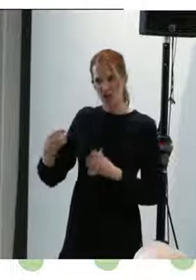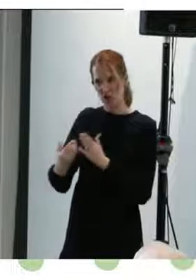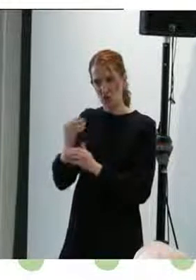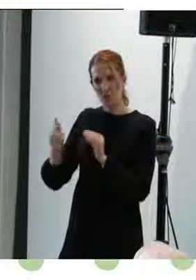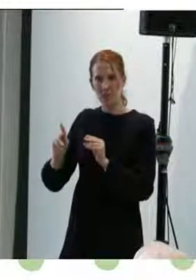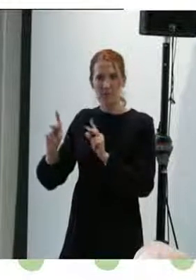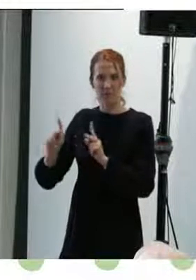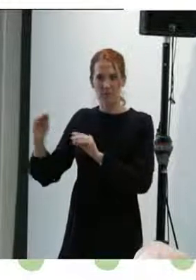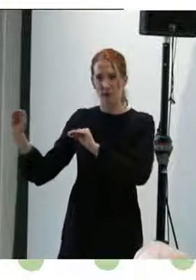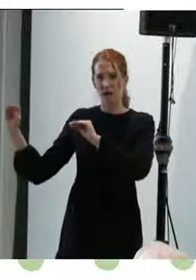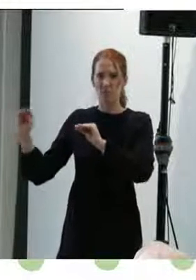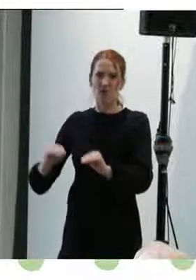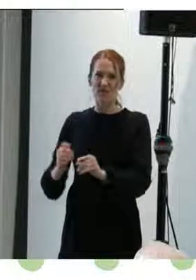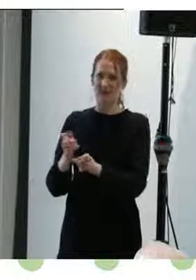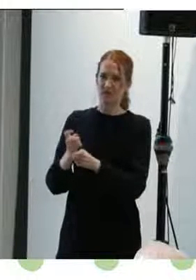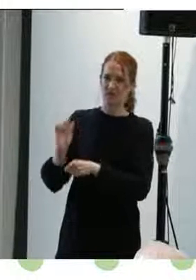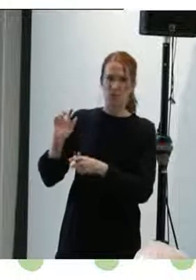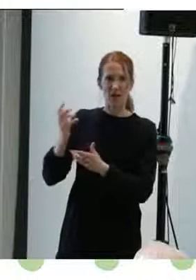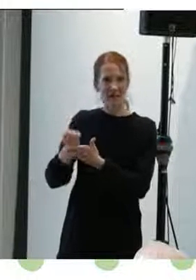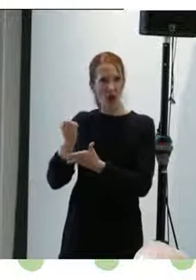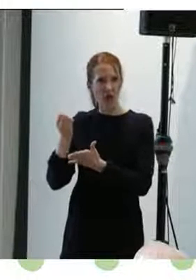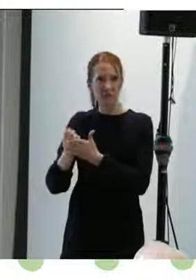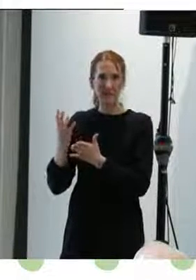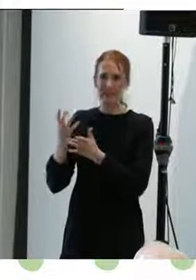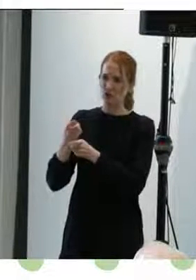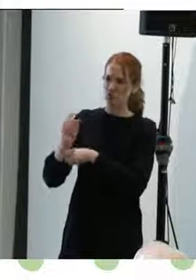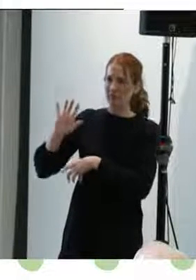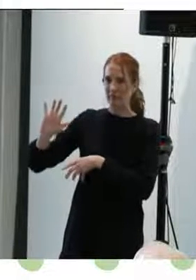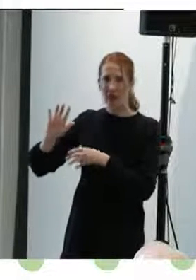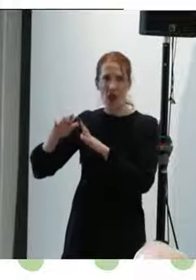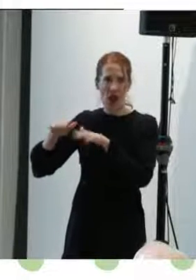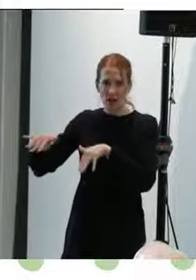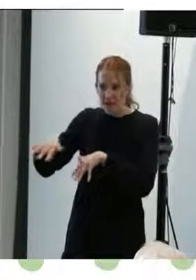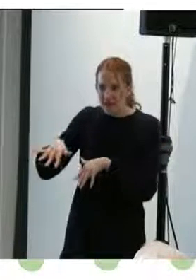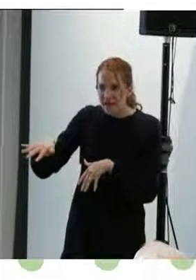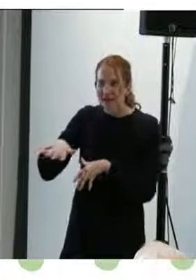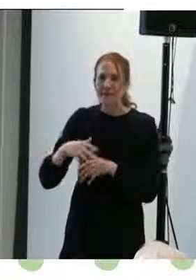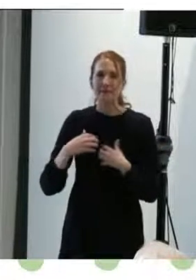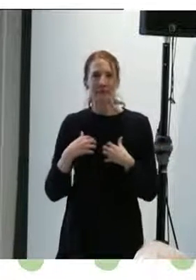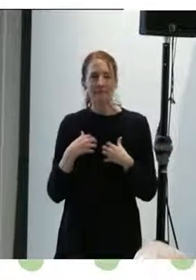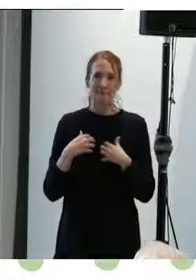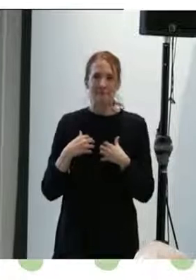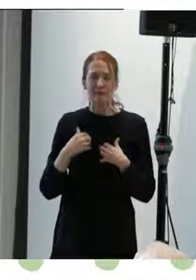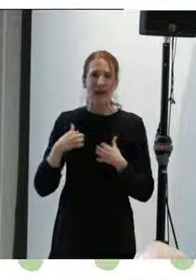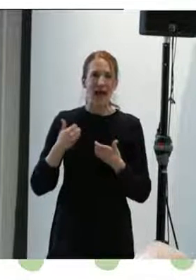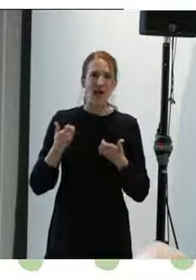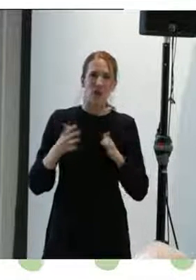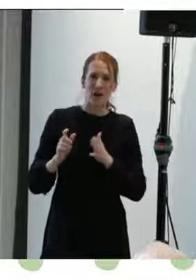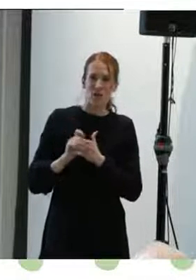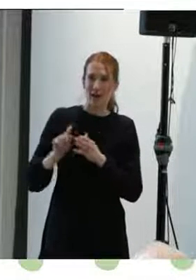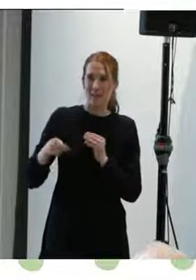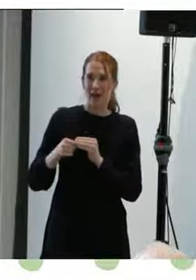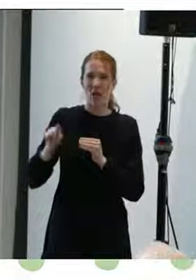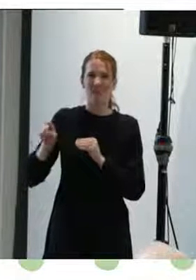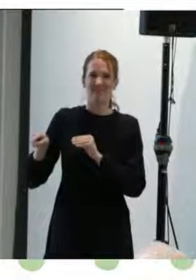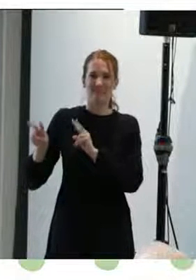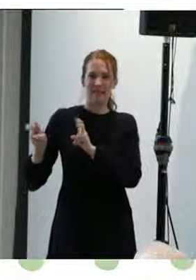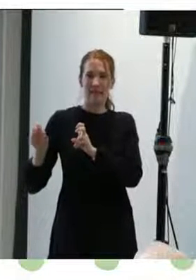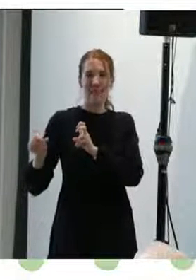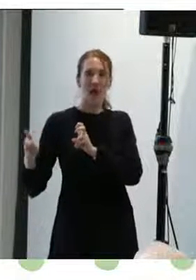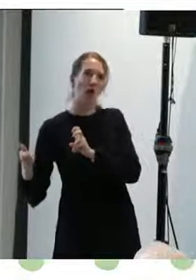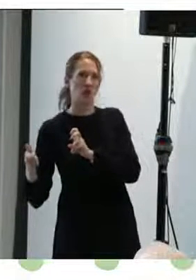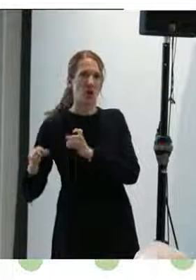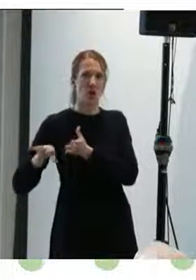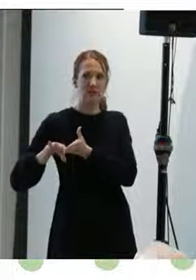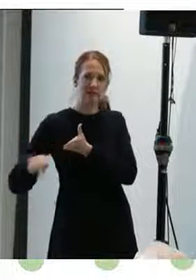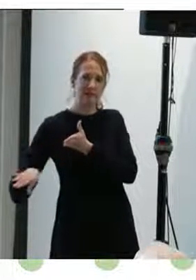housing. And I thought, okay, I don't want to write about ethnic minorities as these moral foils, as these others. So instead, I thought, okay,